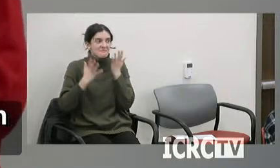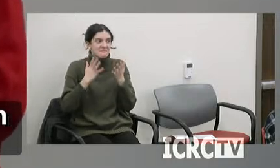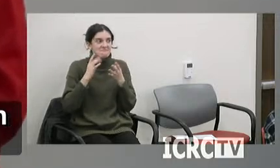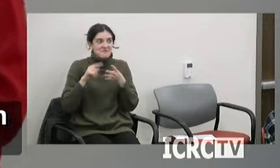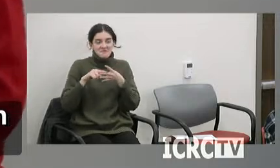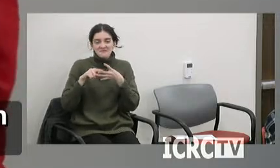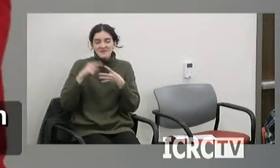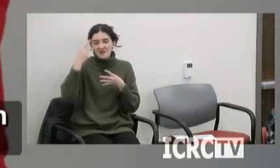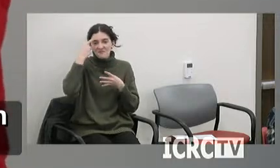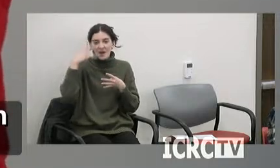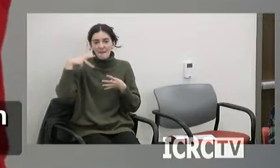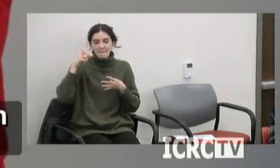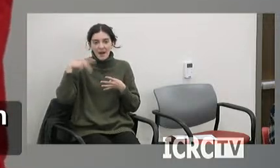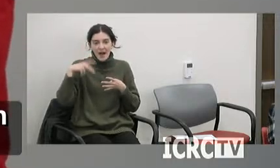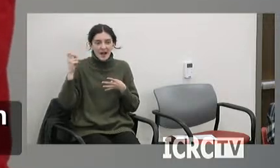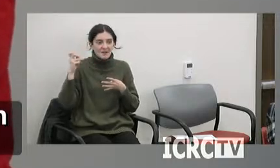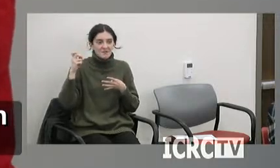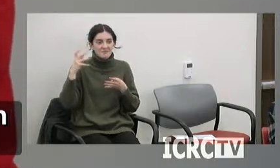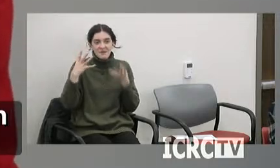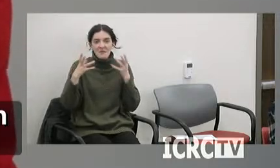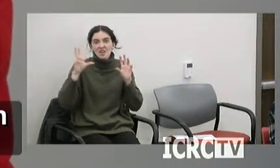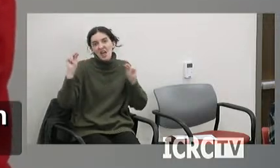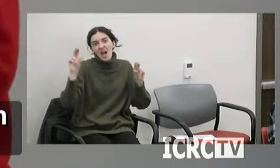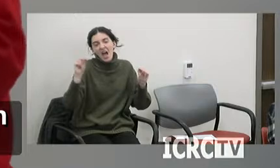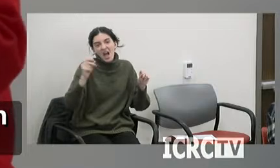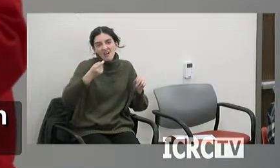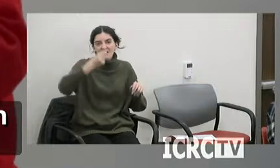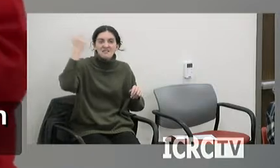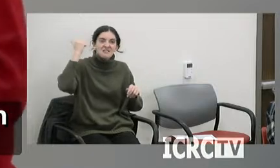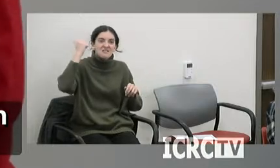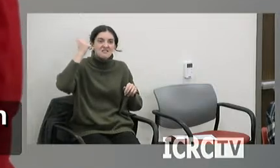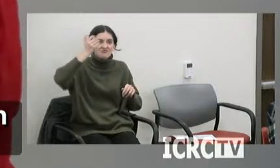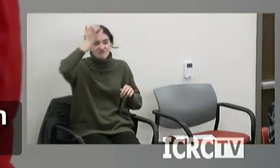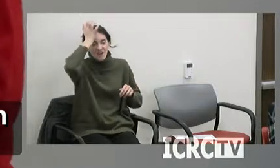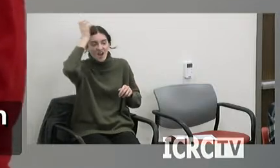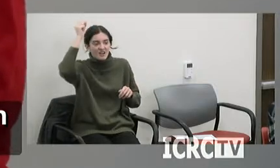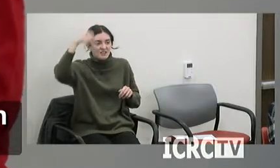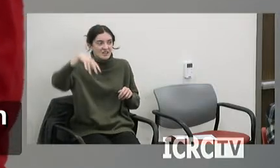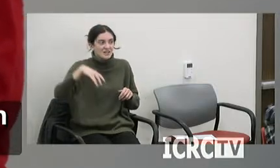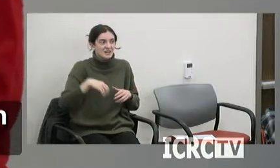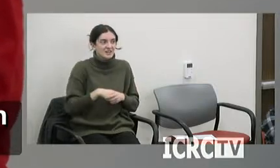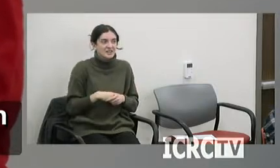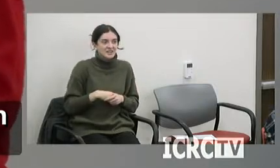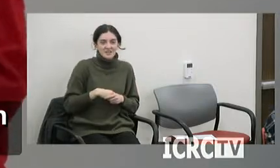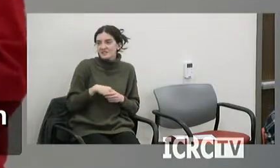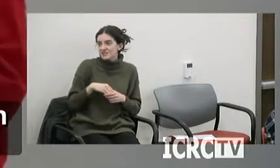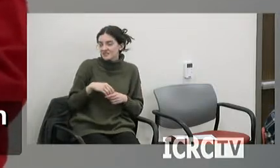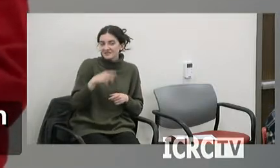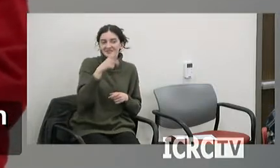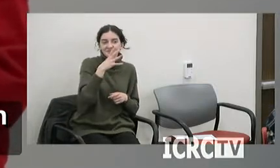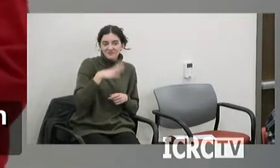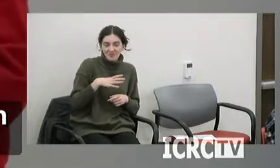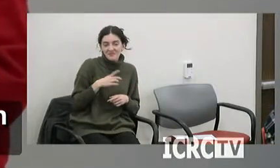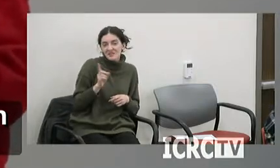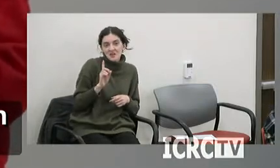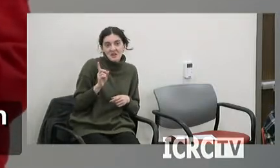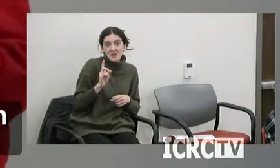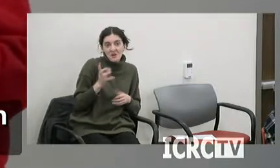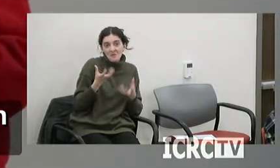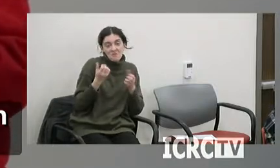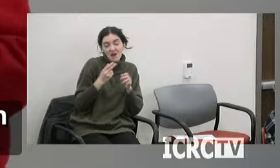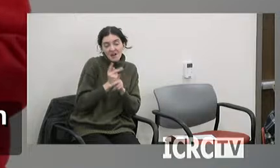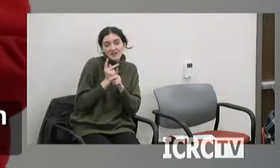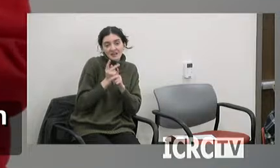no. But it's one of the things that she hears about a lot. So when we do go out and do our